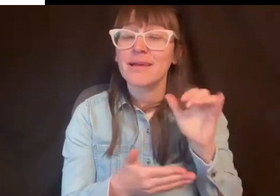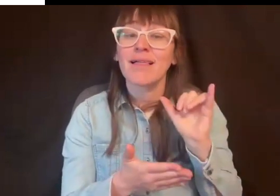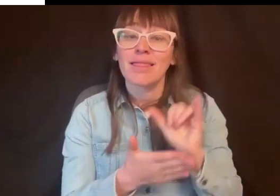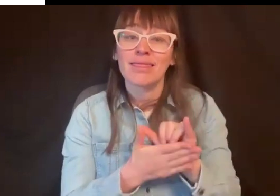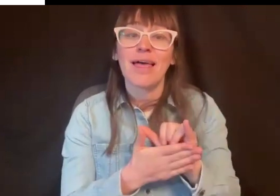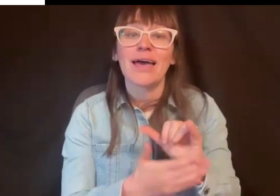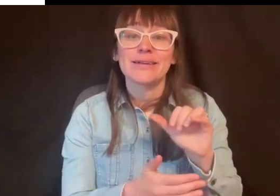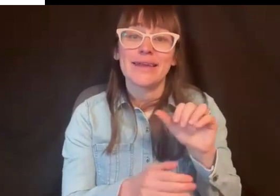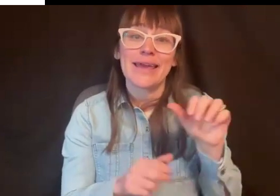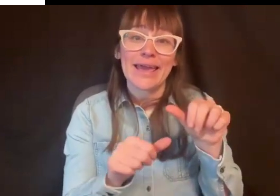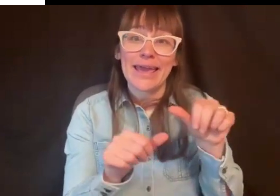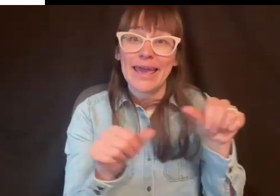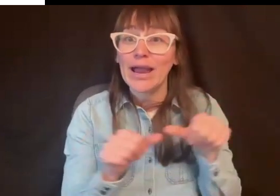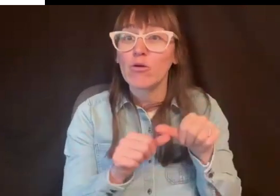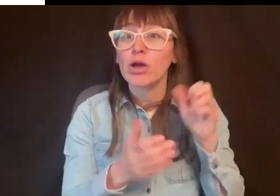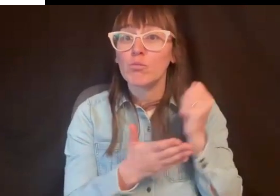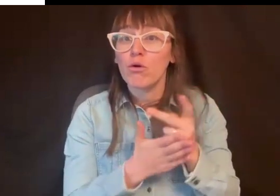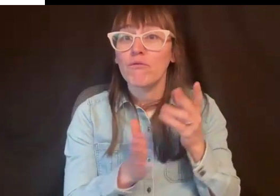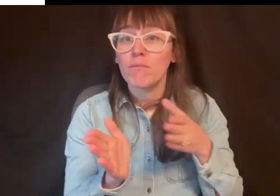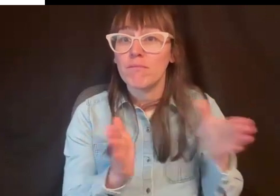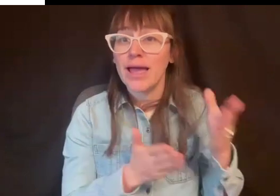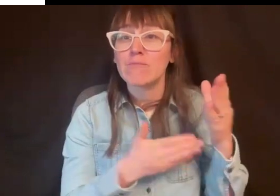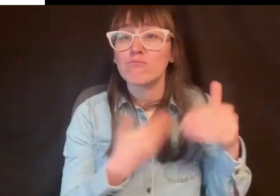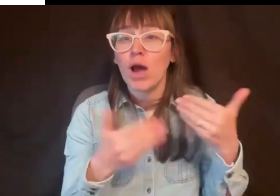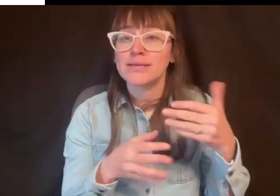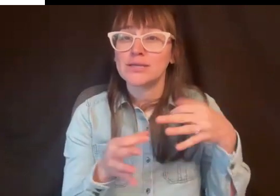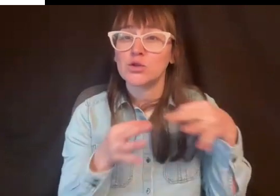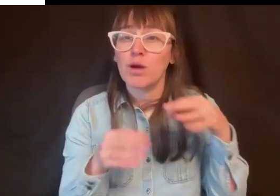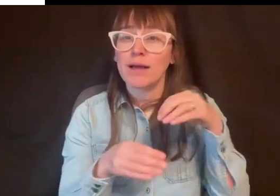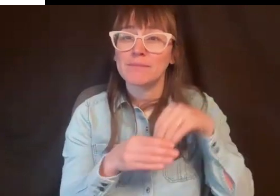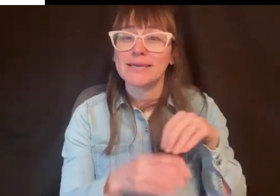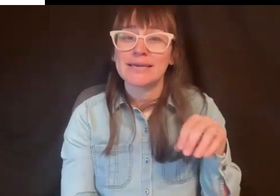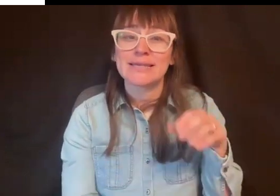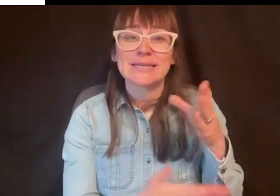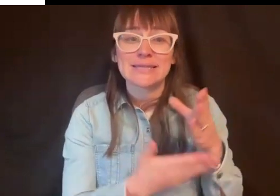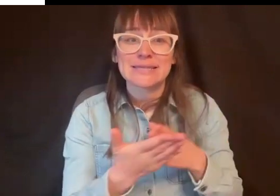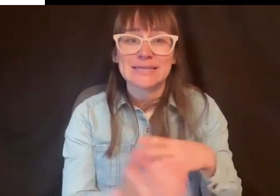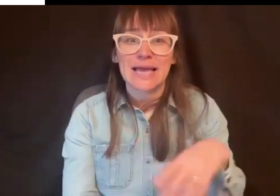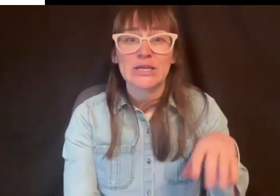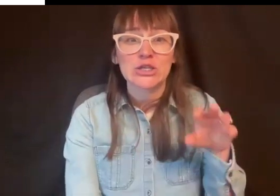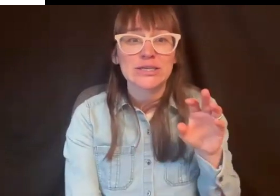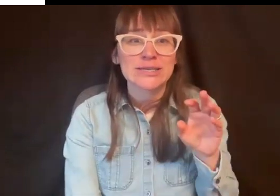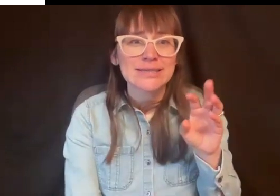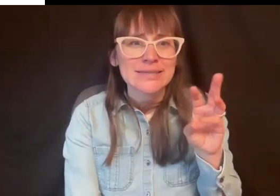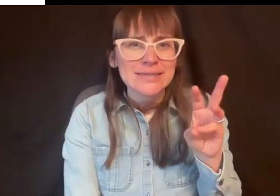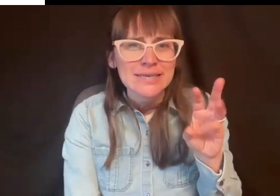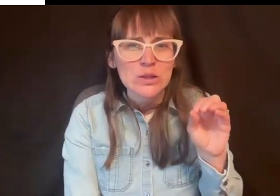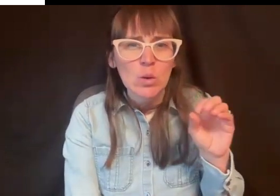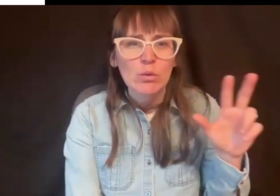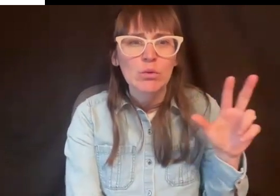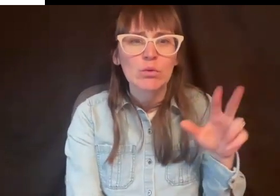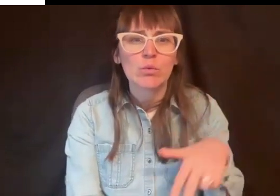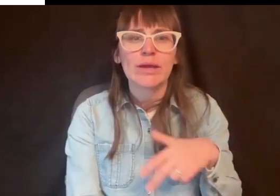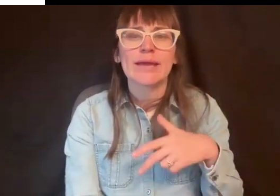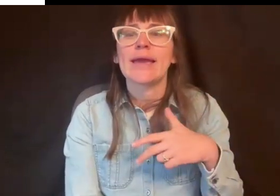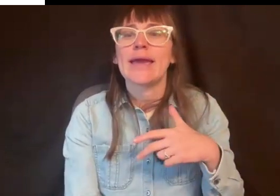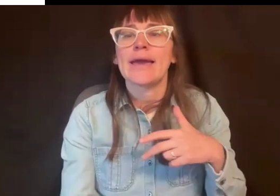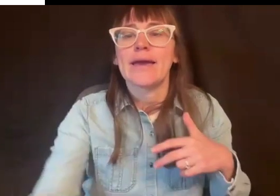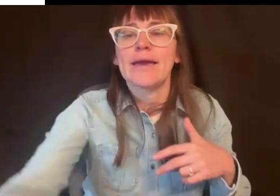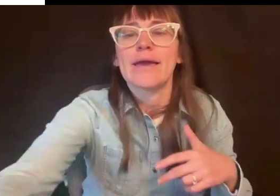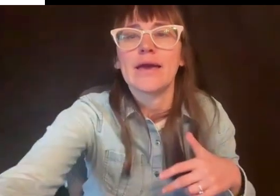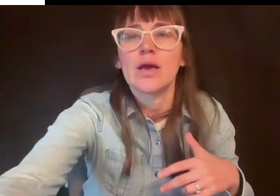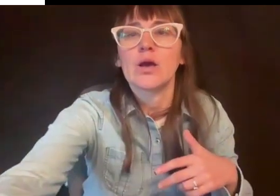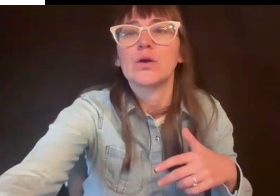in Section 306A of the Act. Area plans describe the AAA's plans to facilitate the provision of Old Americans Act services